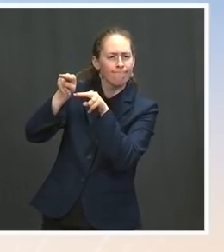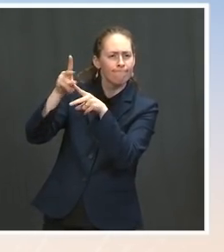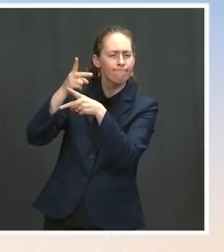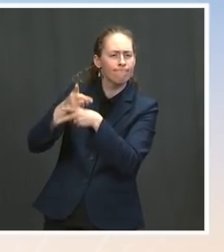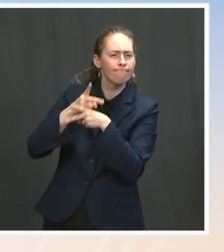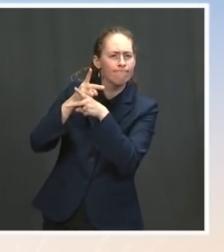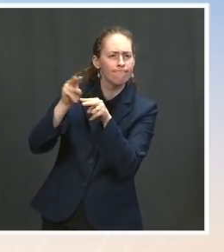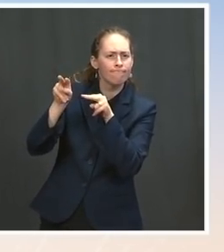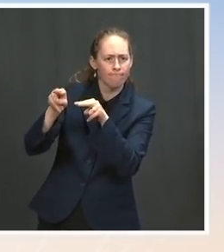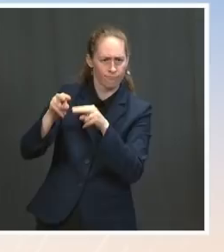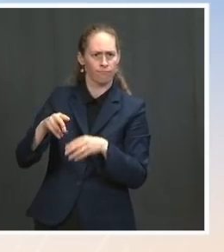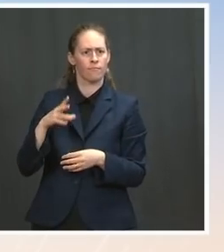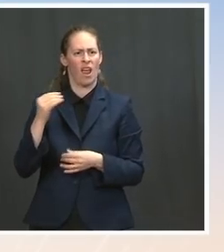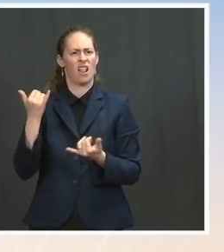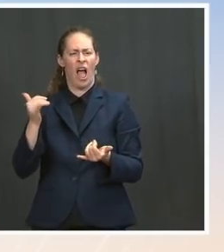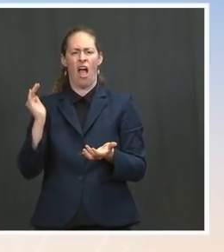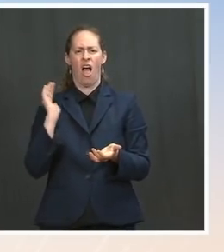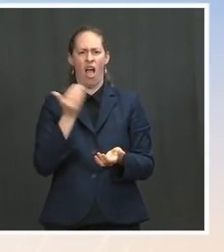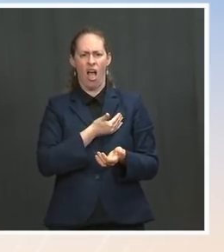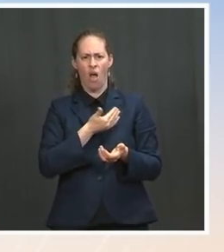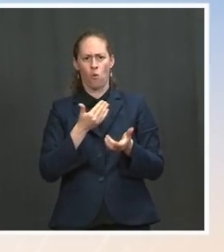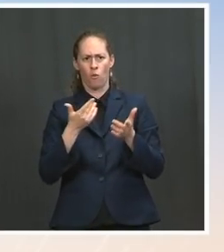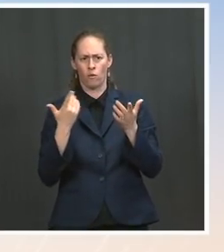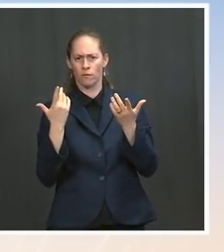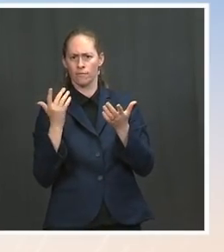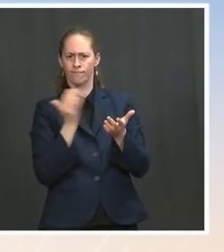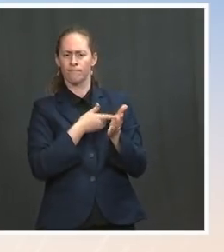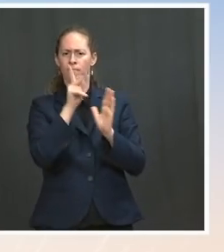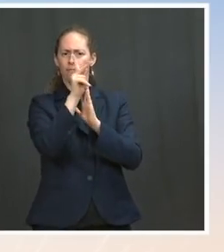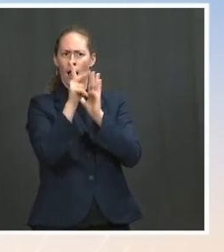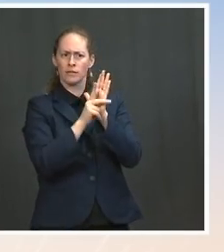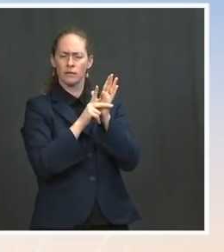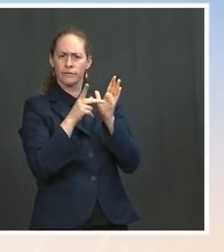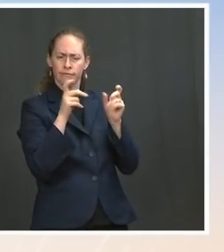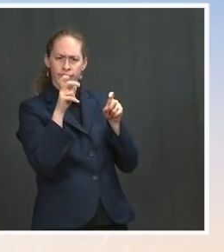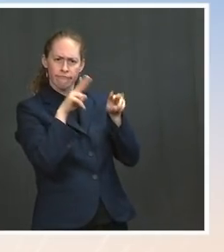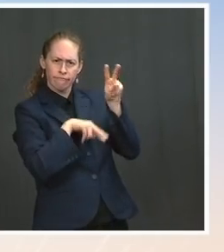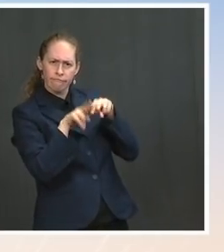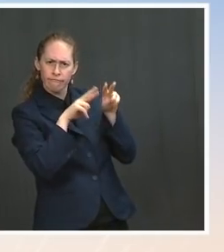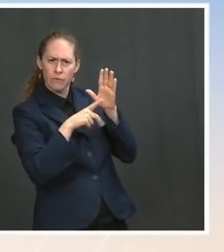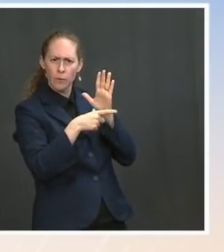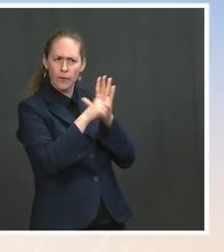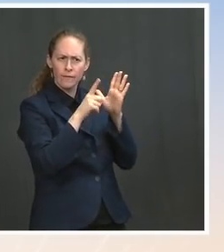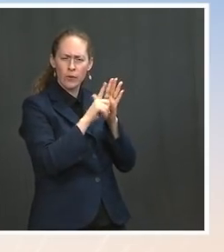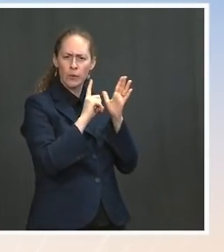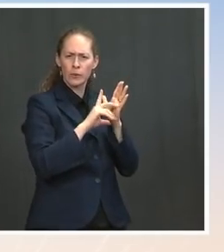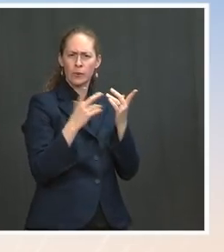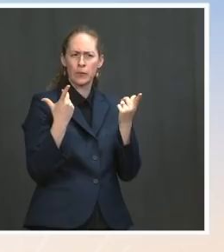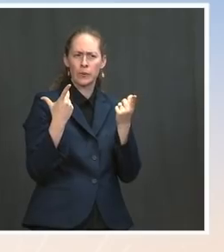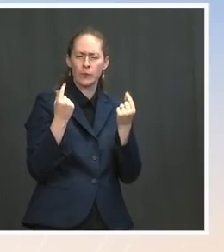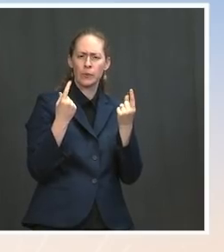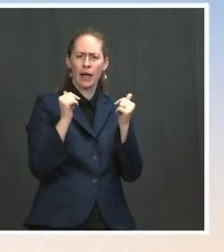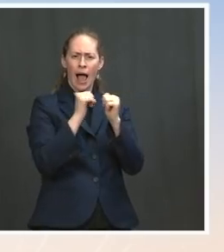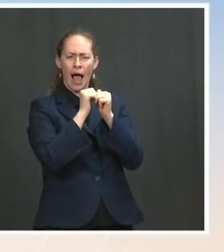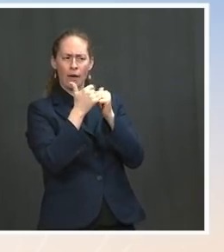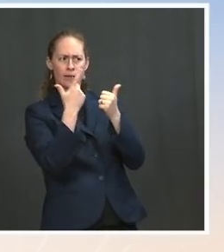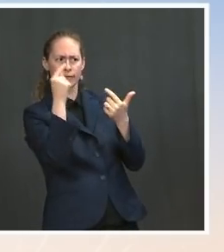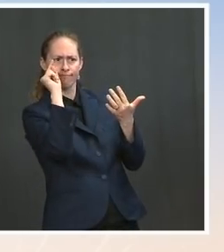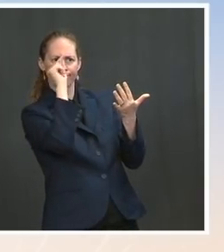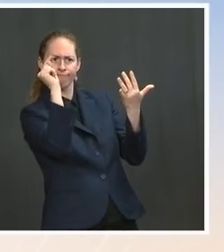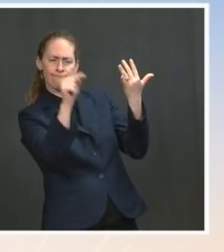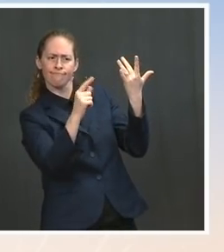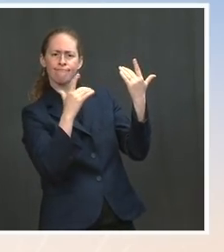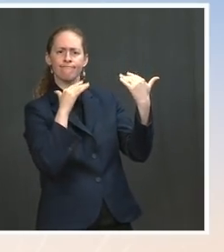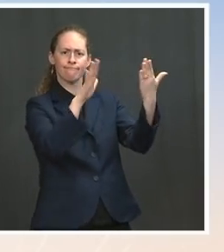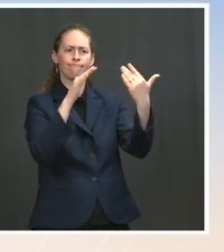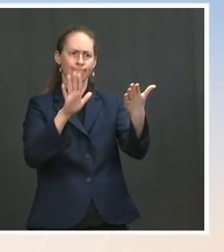an internal policy process, essentially, one that's looking at all of these entities within our national security economic team. And then on